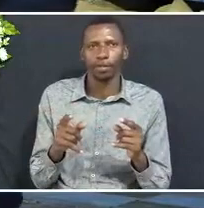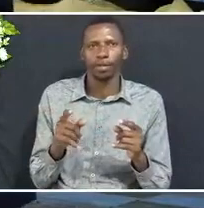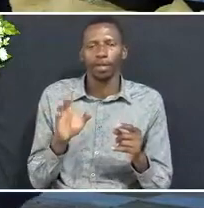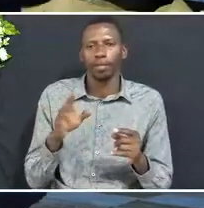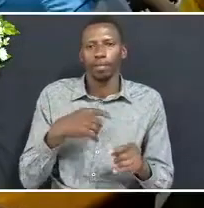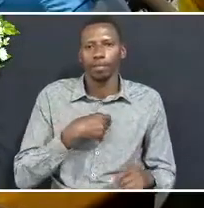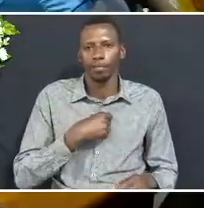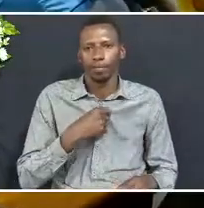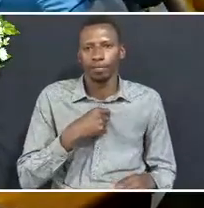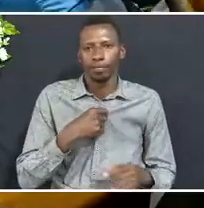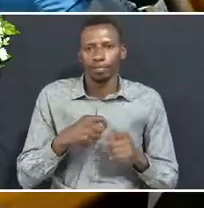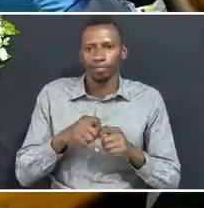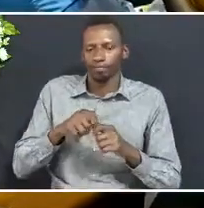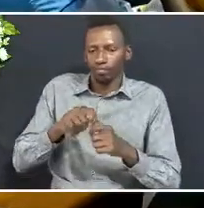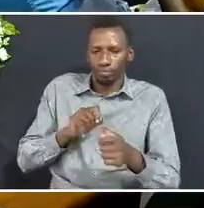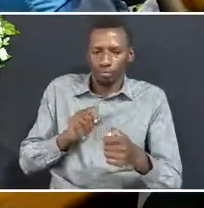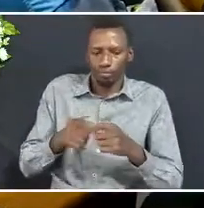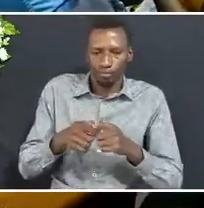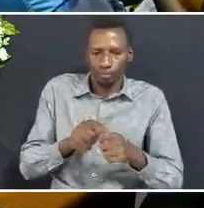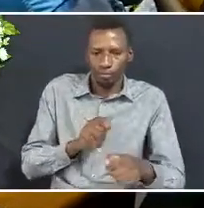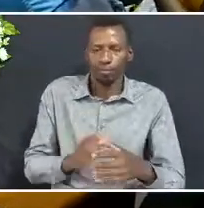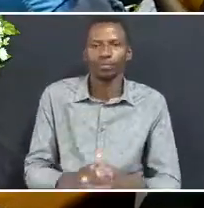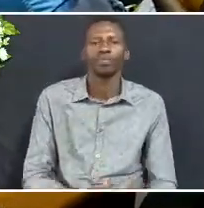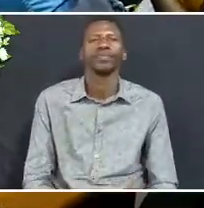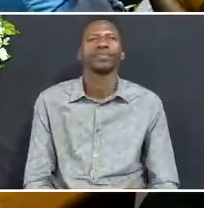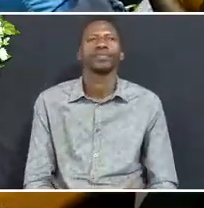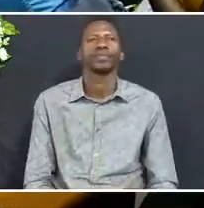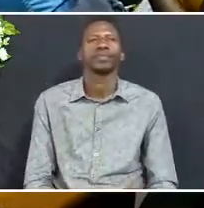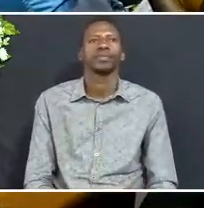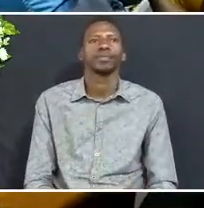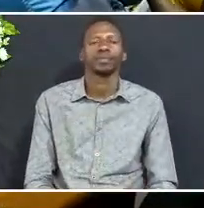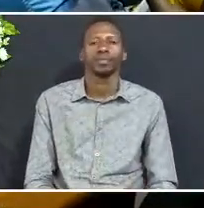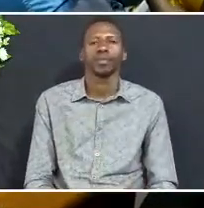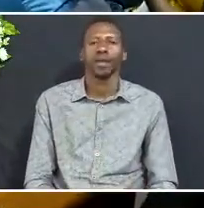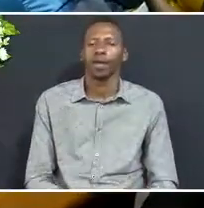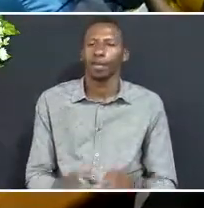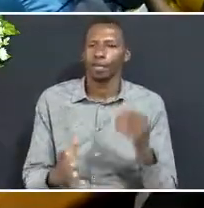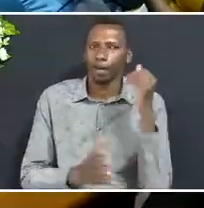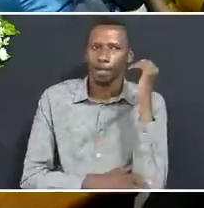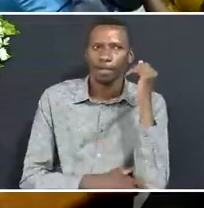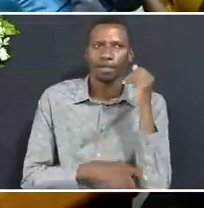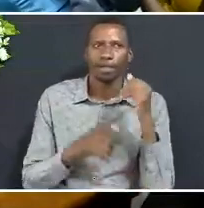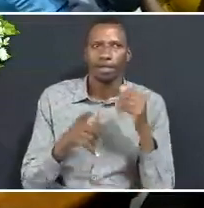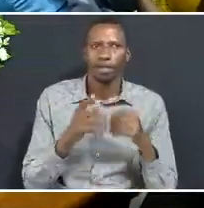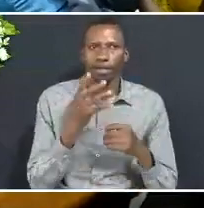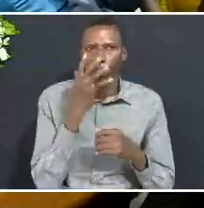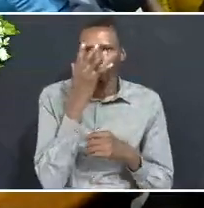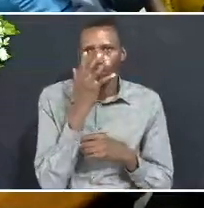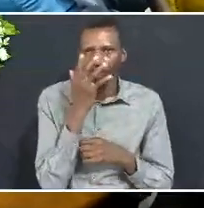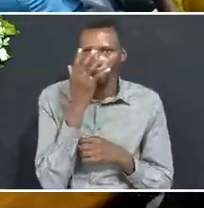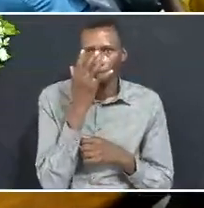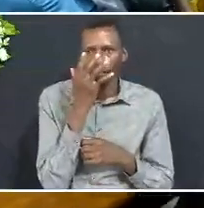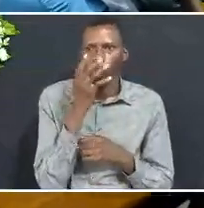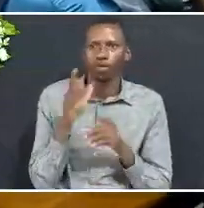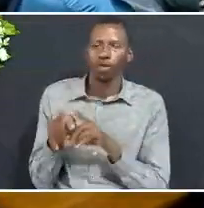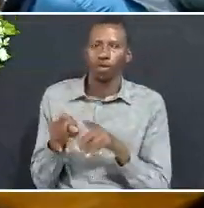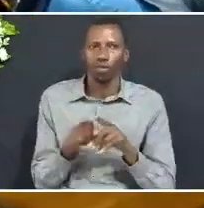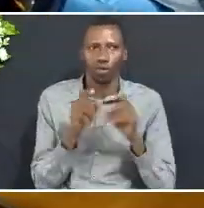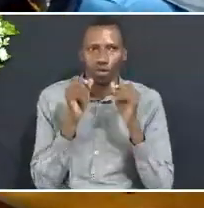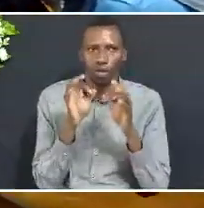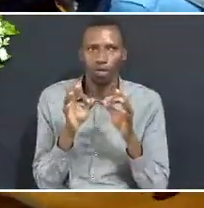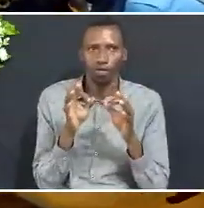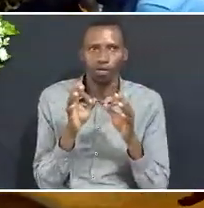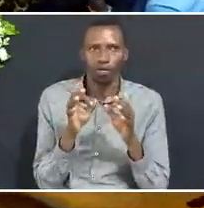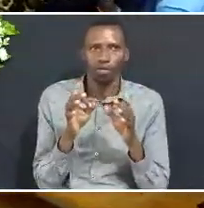his clothes were torn. His clothes were torn and badly torn. He was ashamed. Even if he